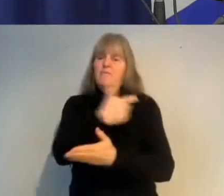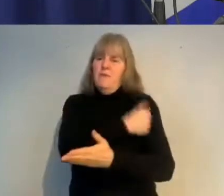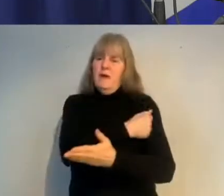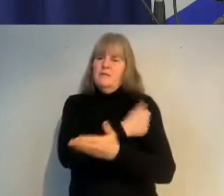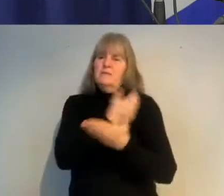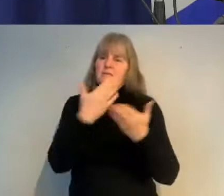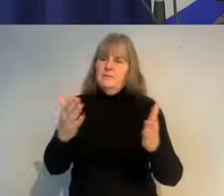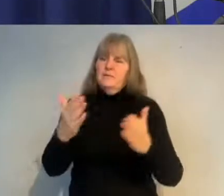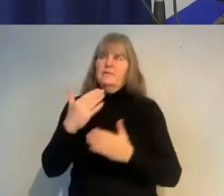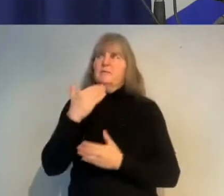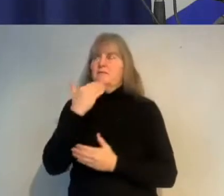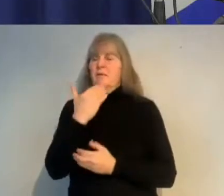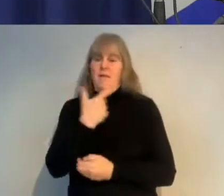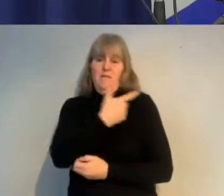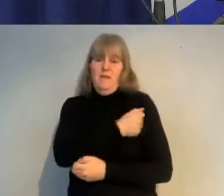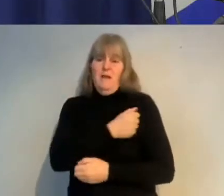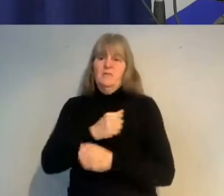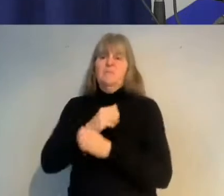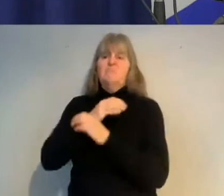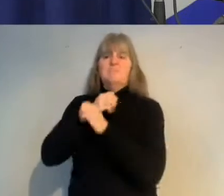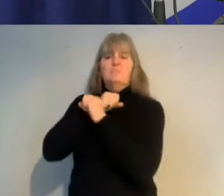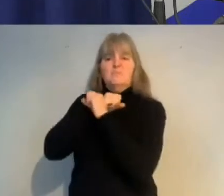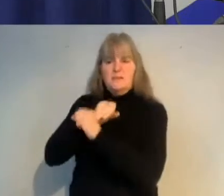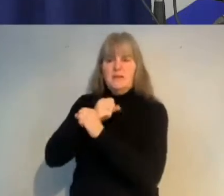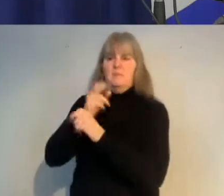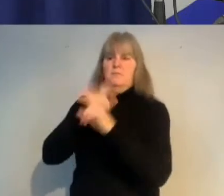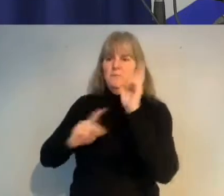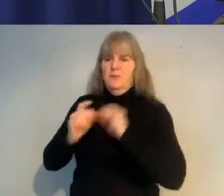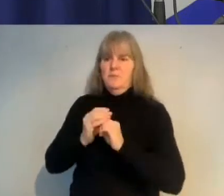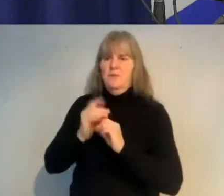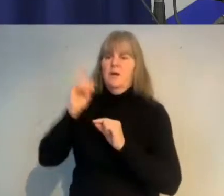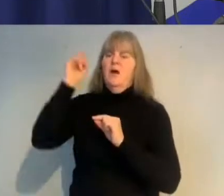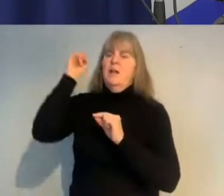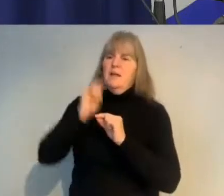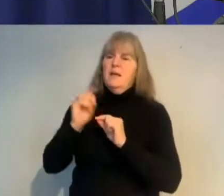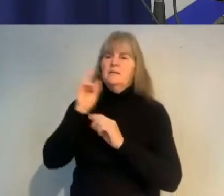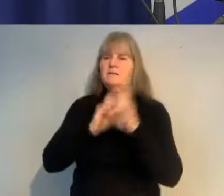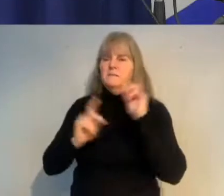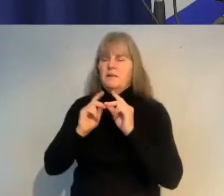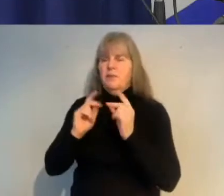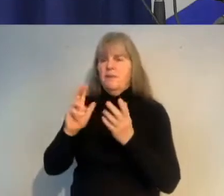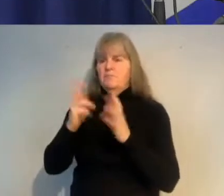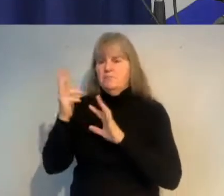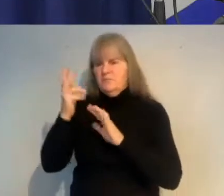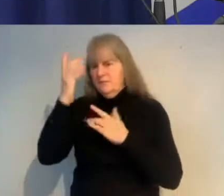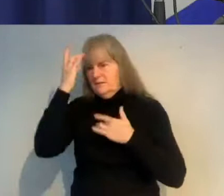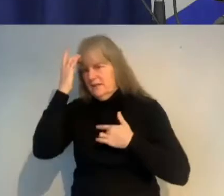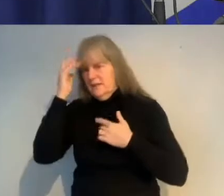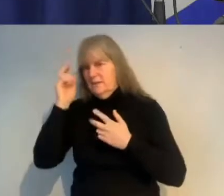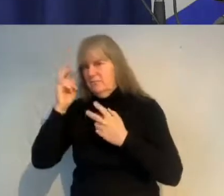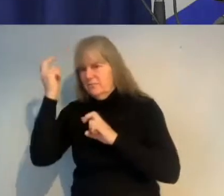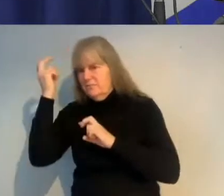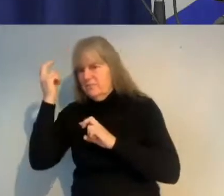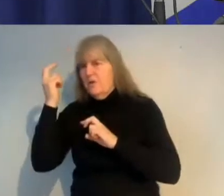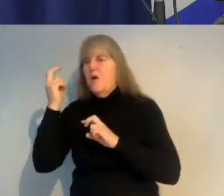vaccine protects people. So fewer will have severe disease requiring hospitalization, and fewer will